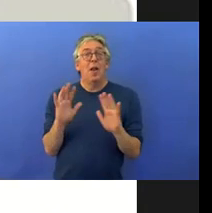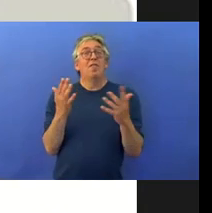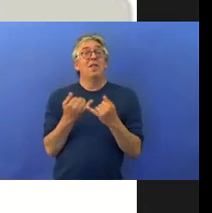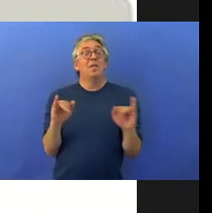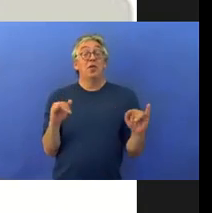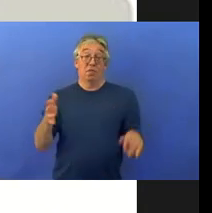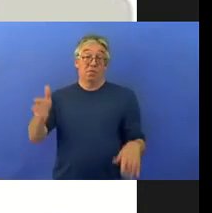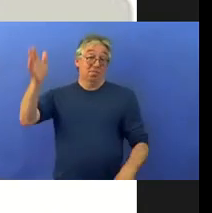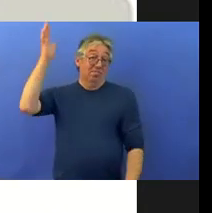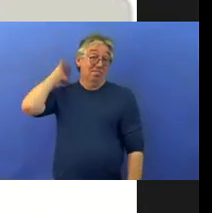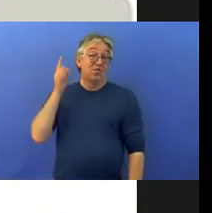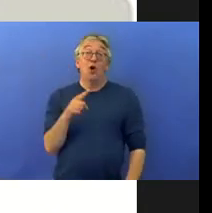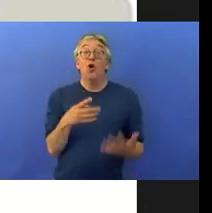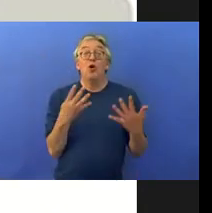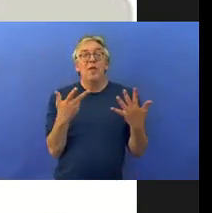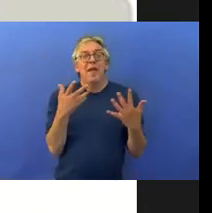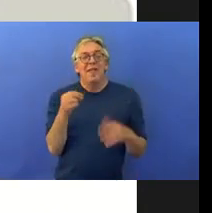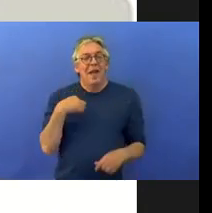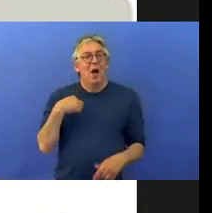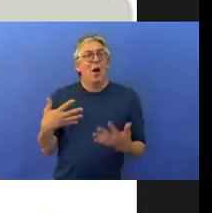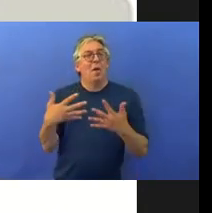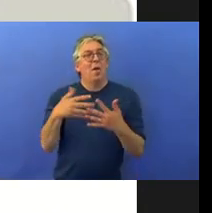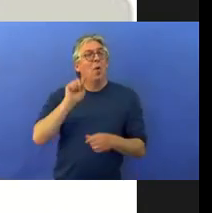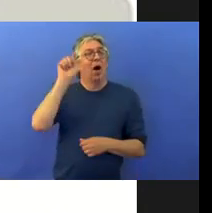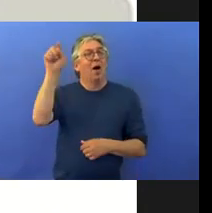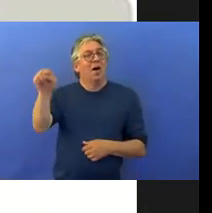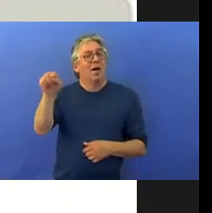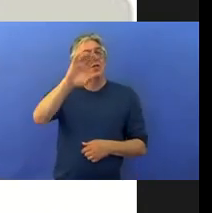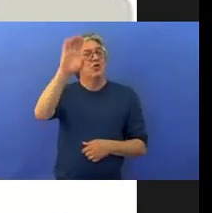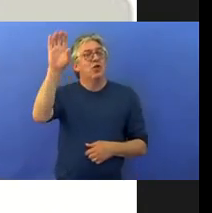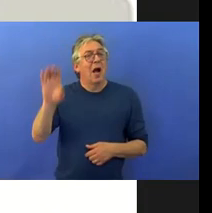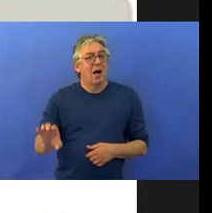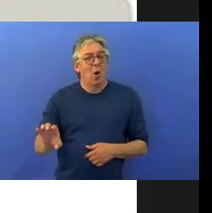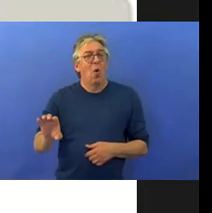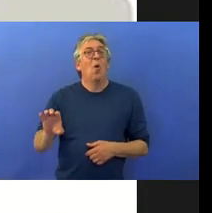an internship and I had the opportunity to experience part of the big movement.